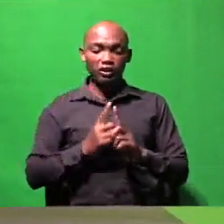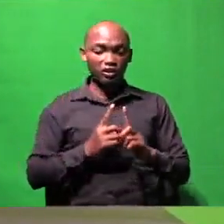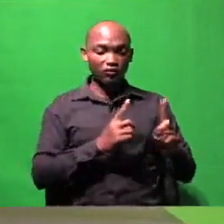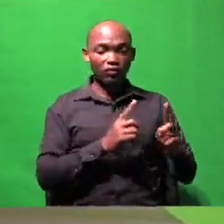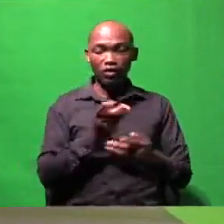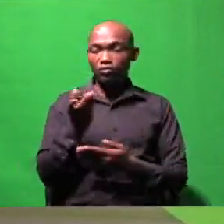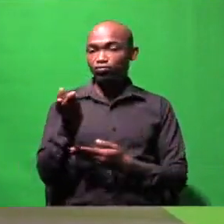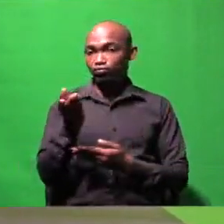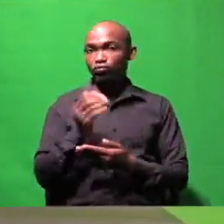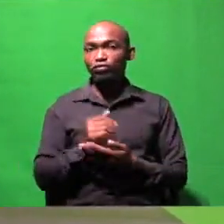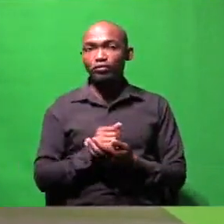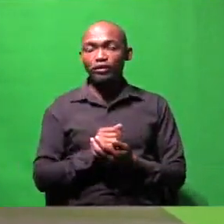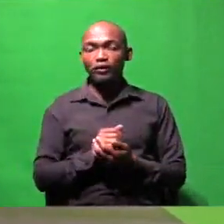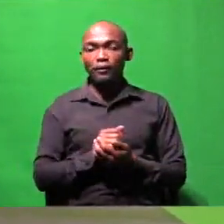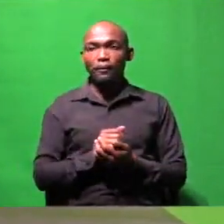there.